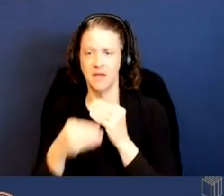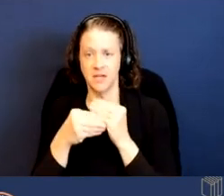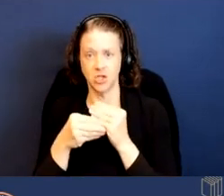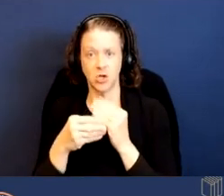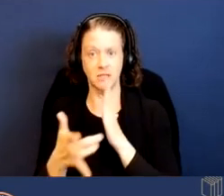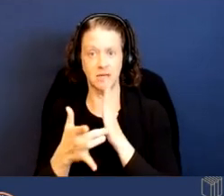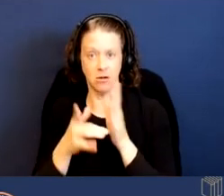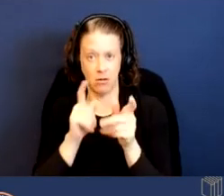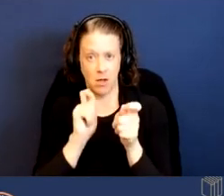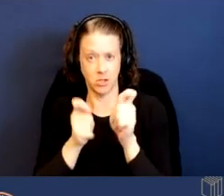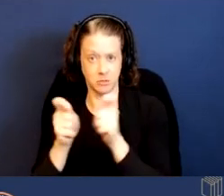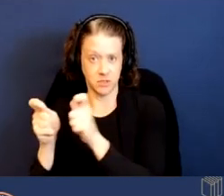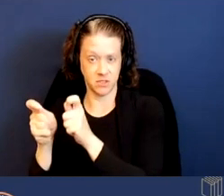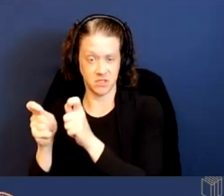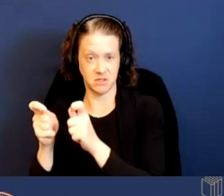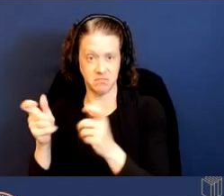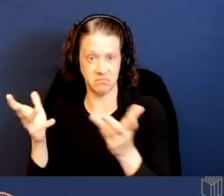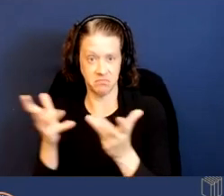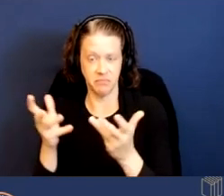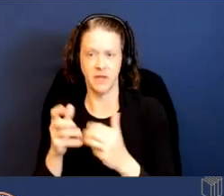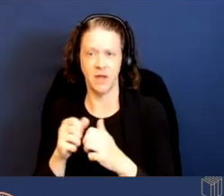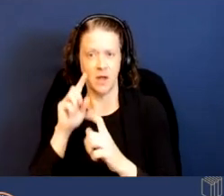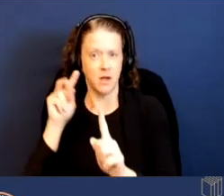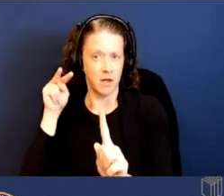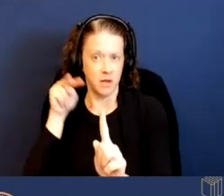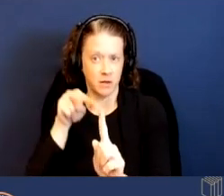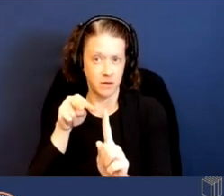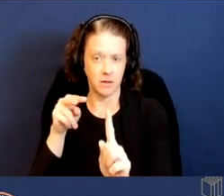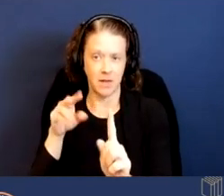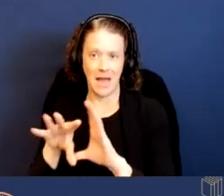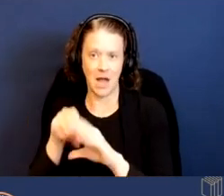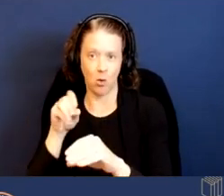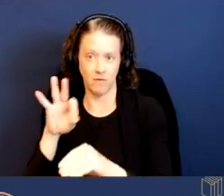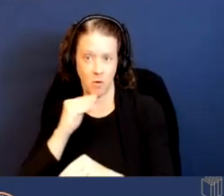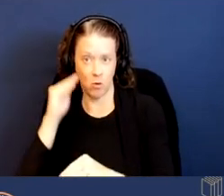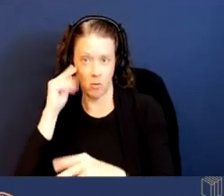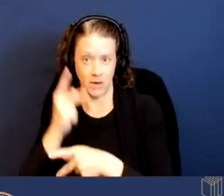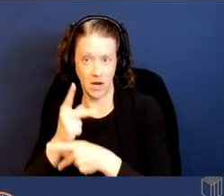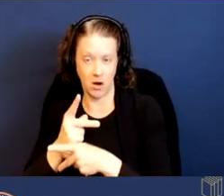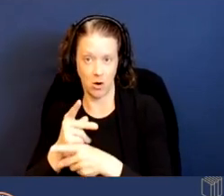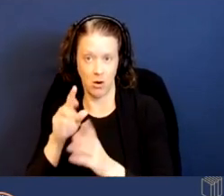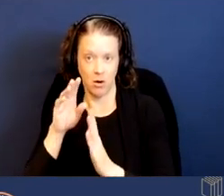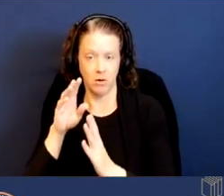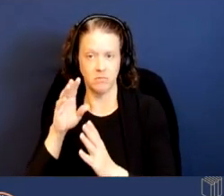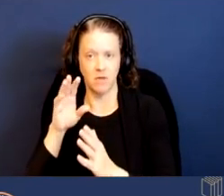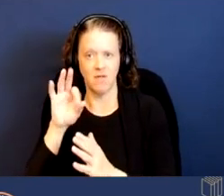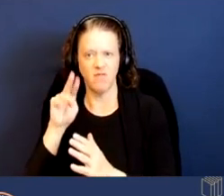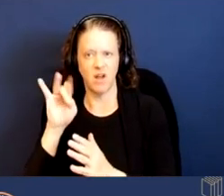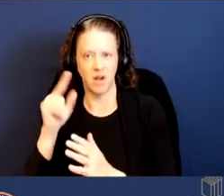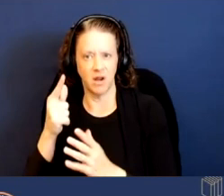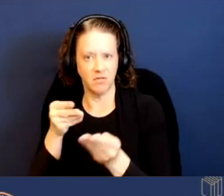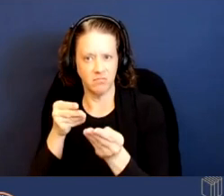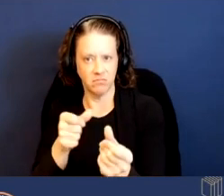technical adjustments is really looking at out-of-home care funding formula, and as stated